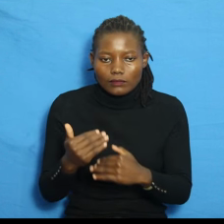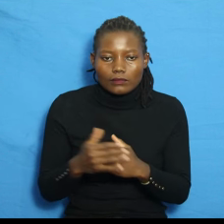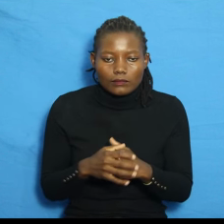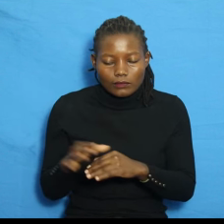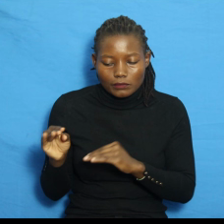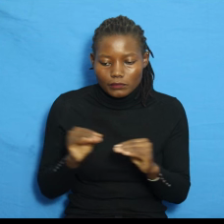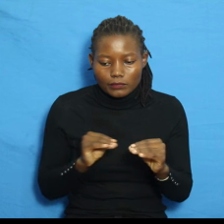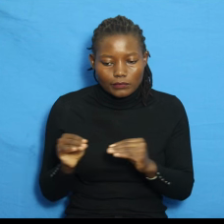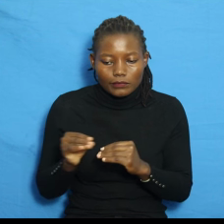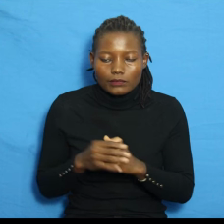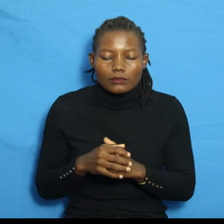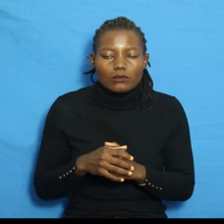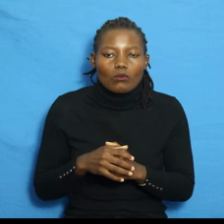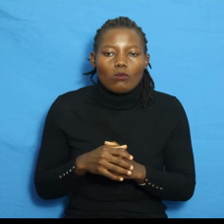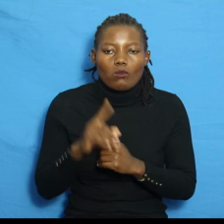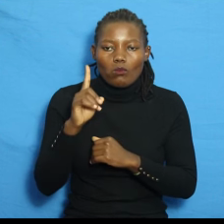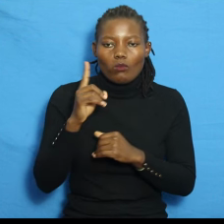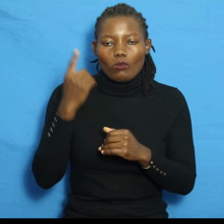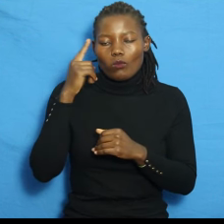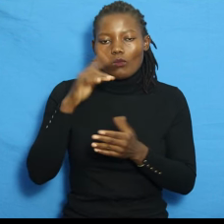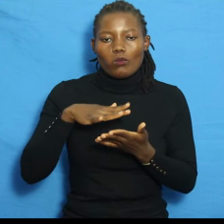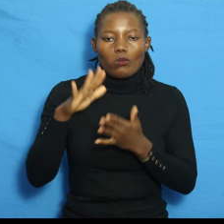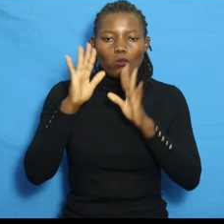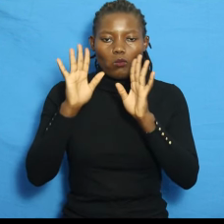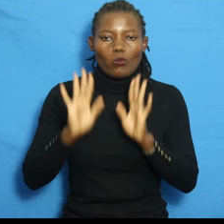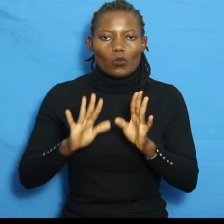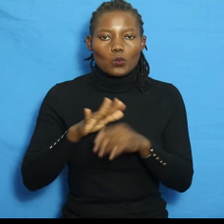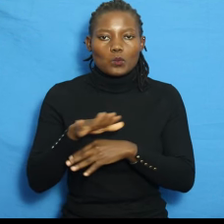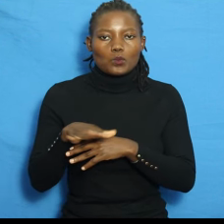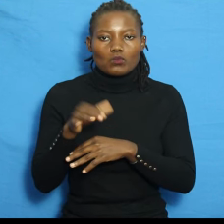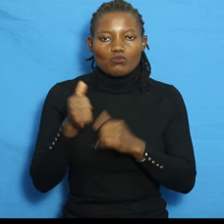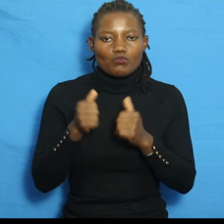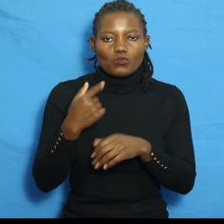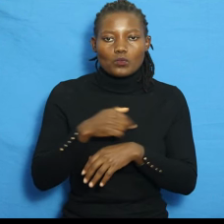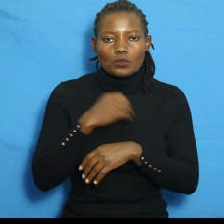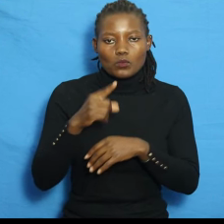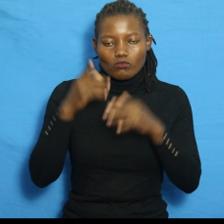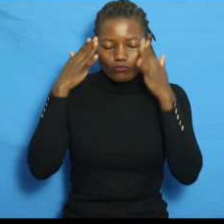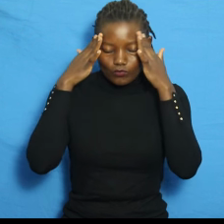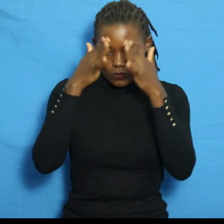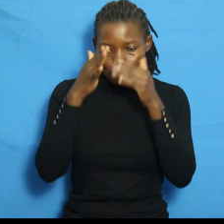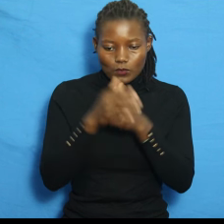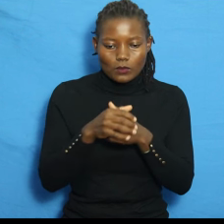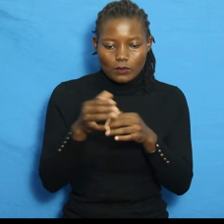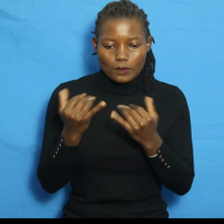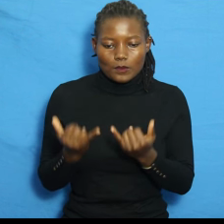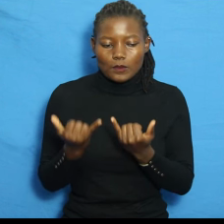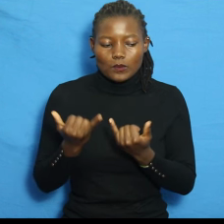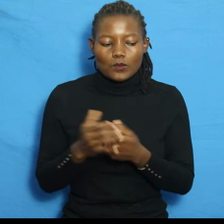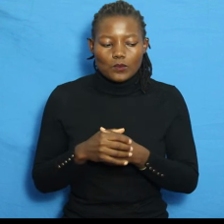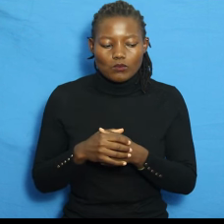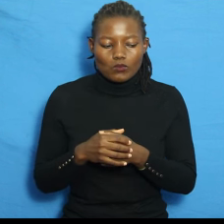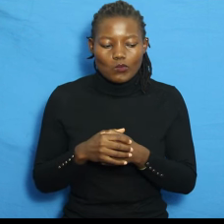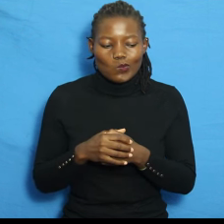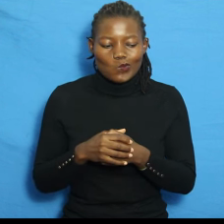Projectile motion is the next area, and this is again one of the most important areas that we need